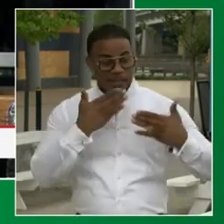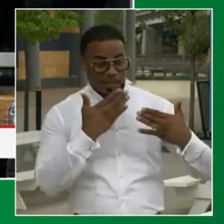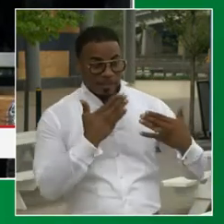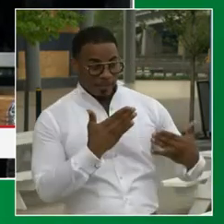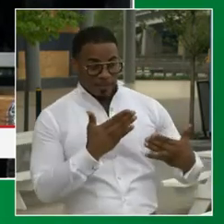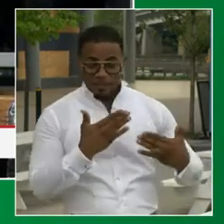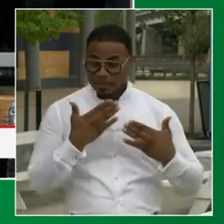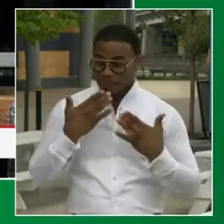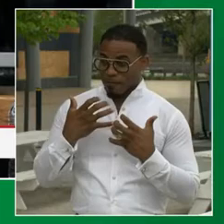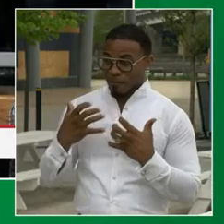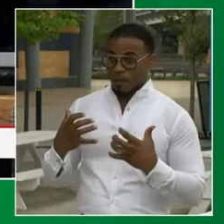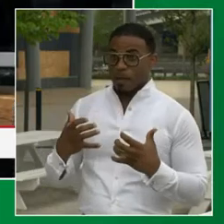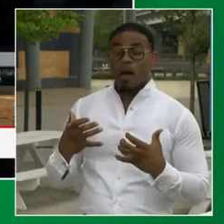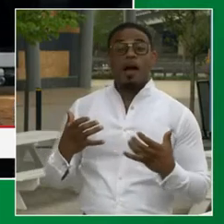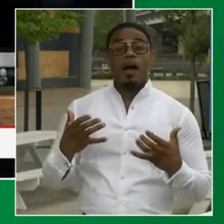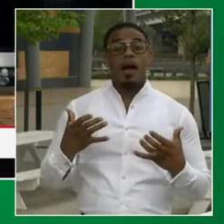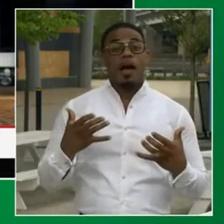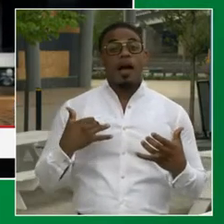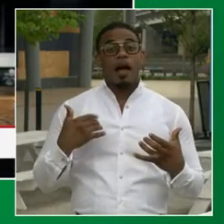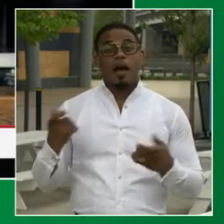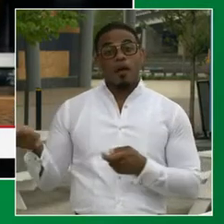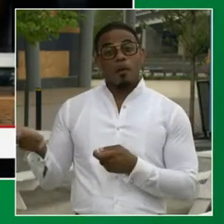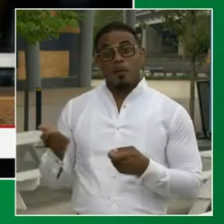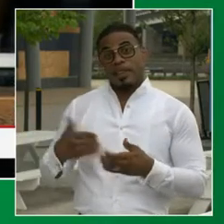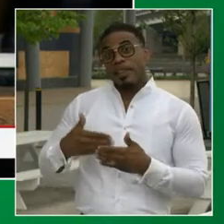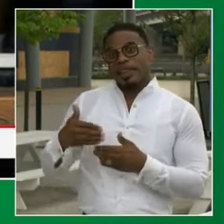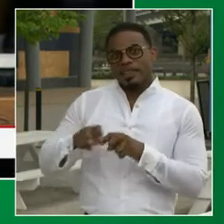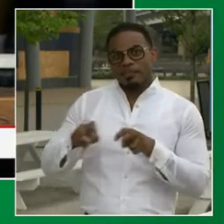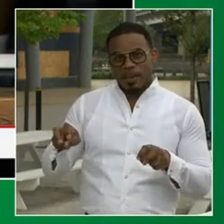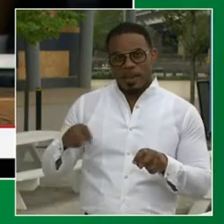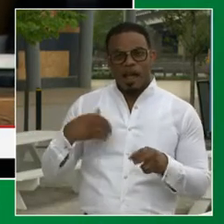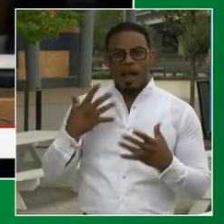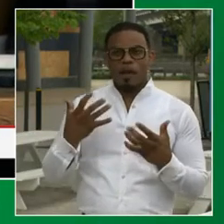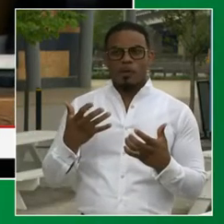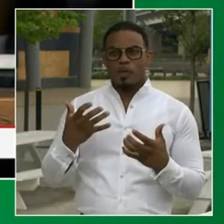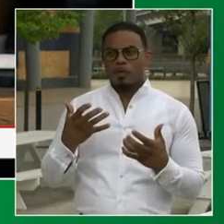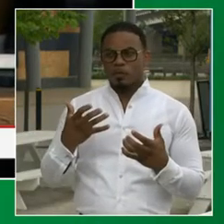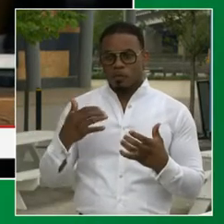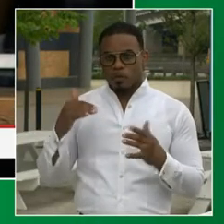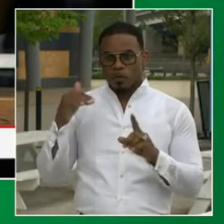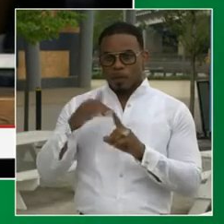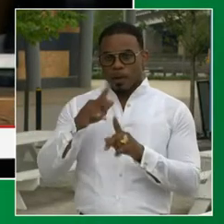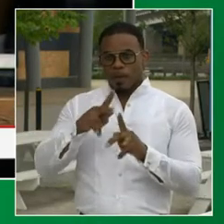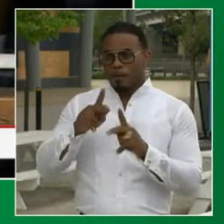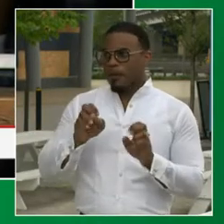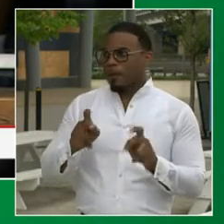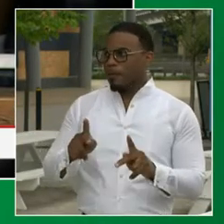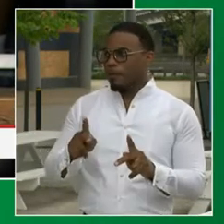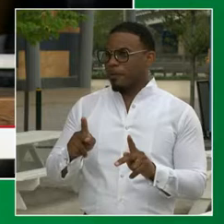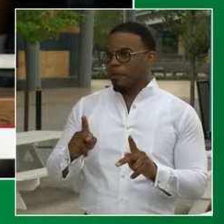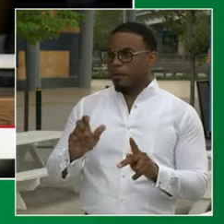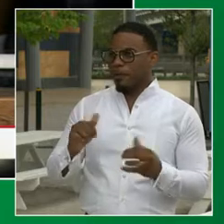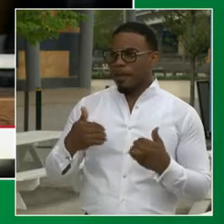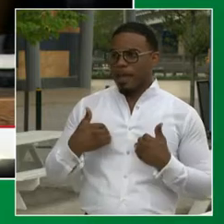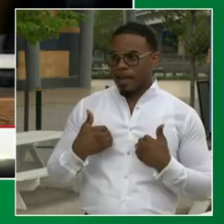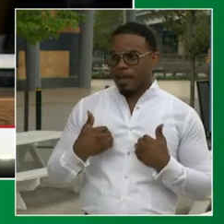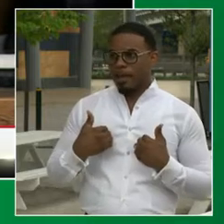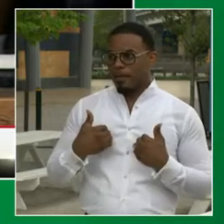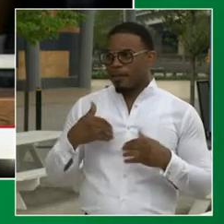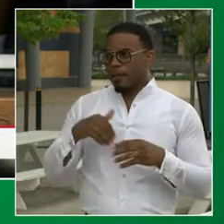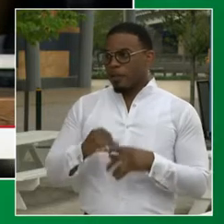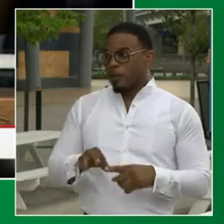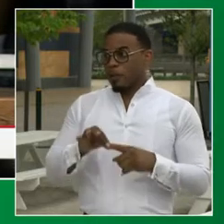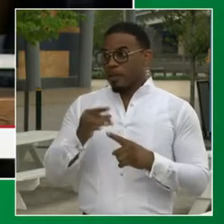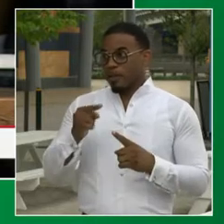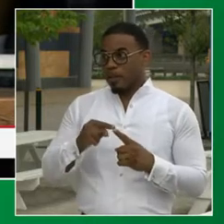Deputy All right, Mayor. thank you. Well, as we bring in the next panel, I just wanted to remind folks of an opportunity that we have. It's a